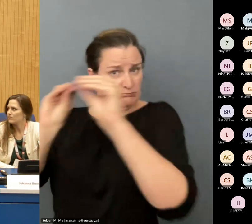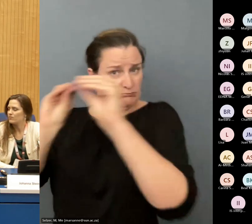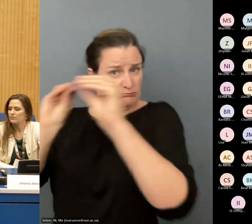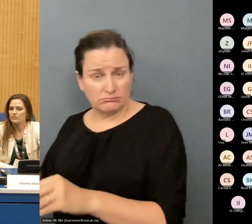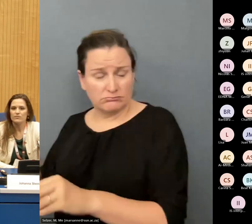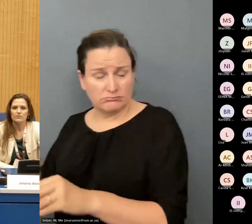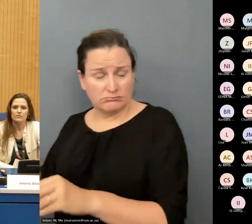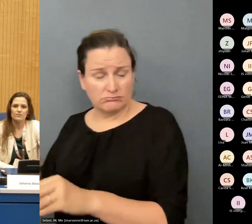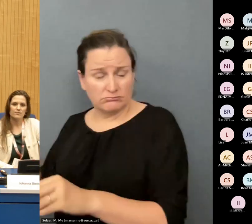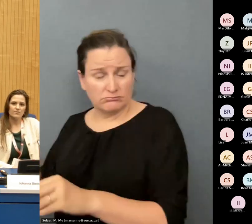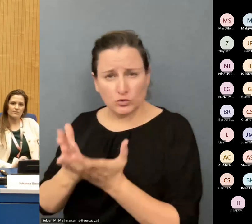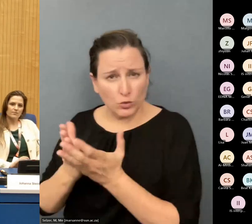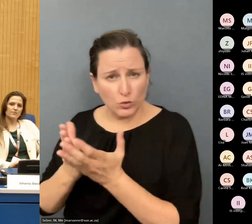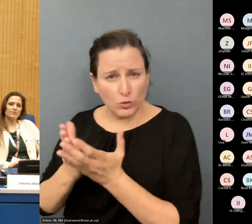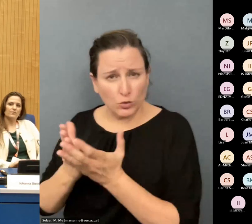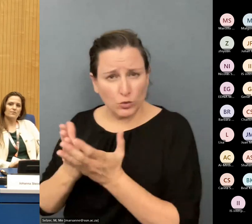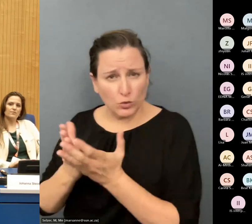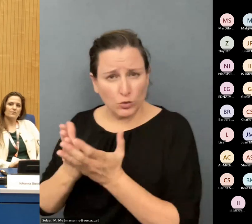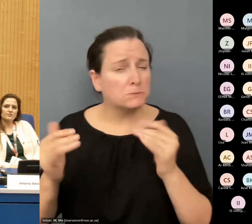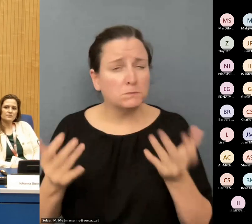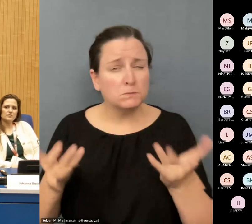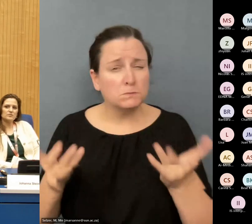Thank you. Thank Velaydin Vimidun.